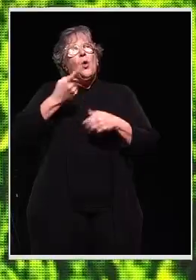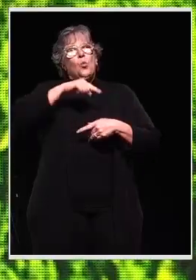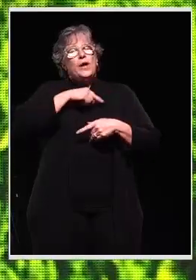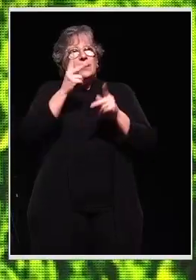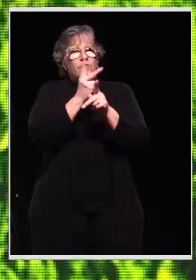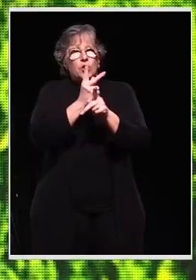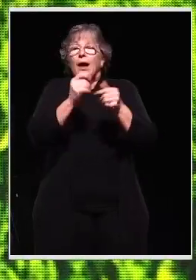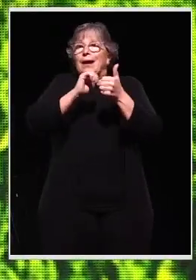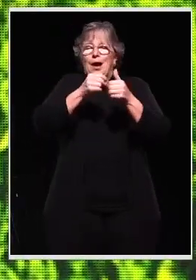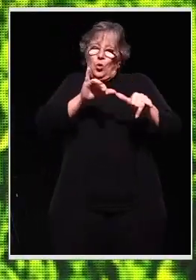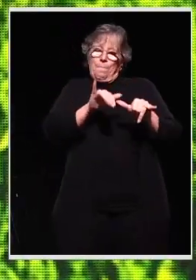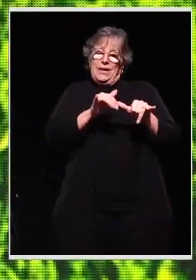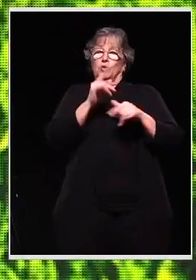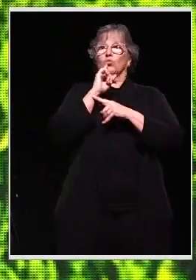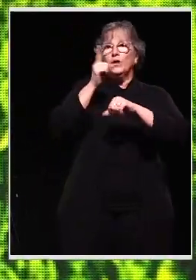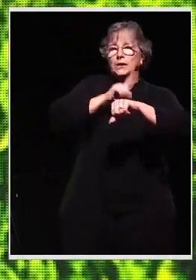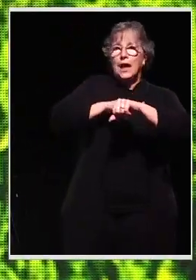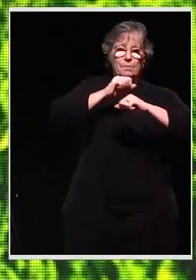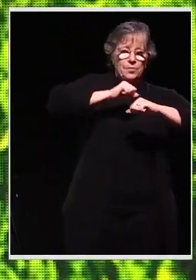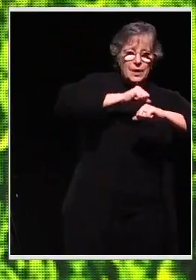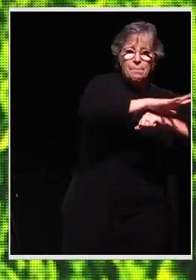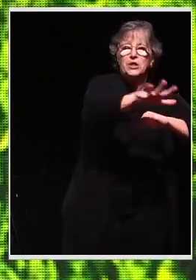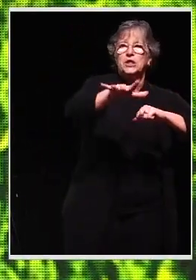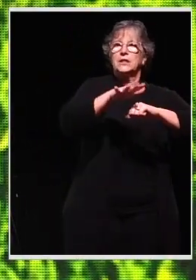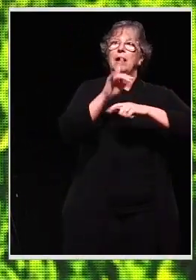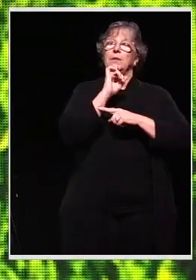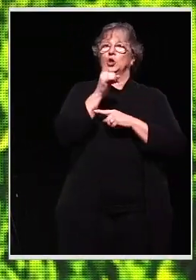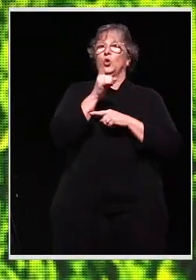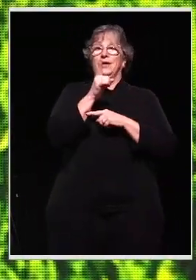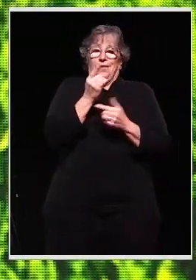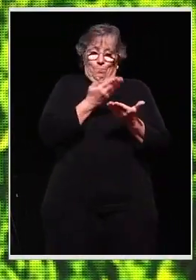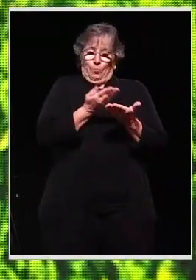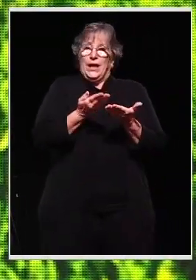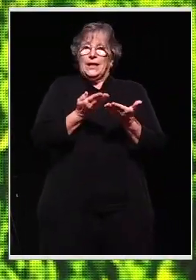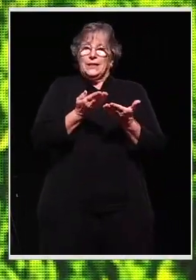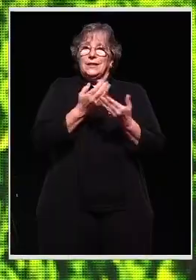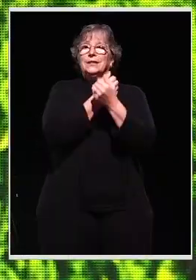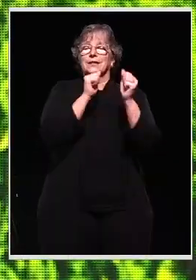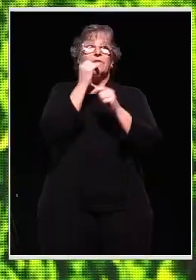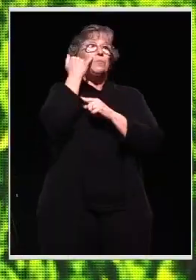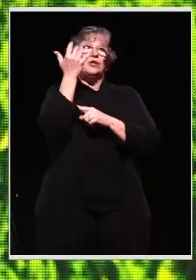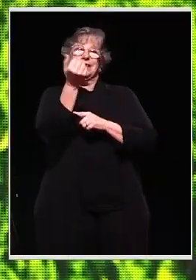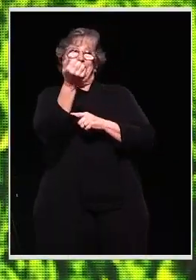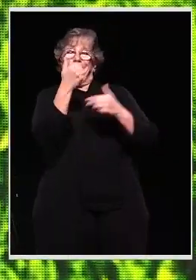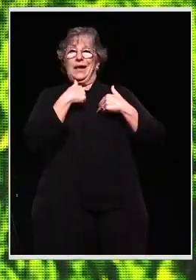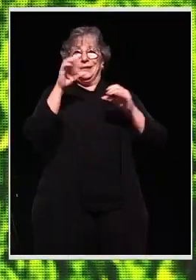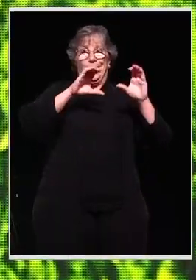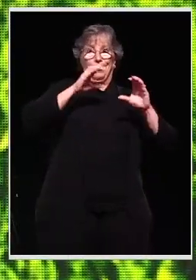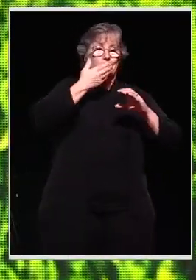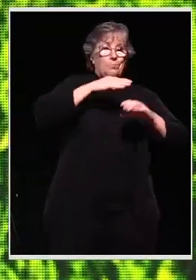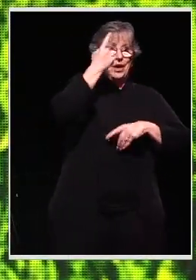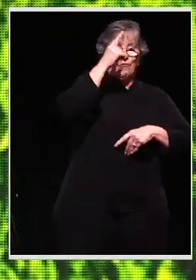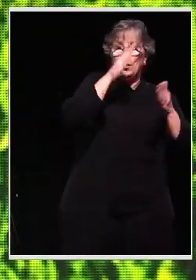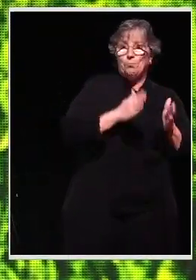time emissions when you intervene, and then ensuring that the product is safe. Because if the milk ends up with chemicals that are bad for